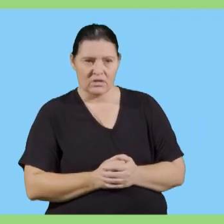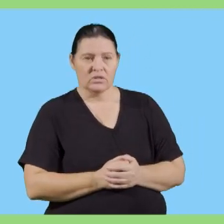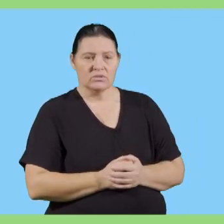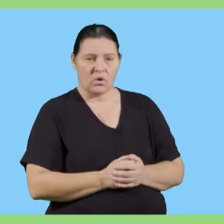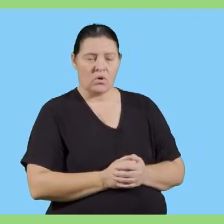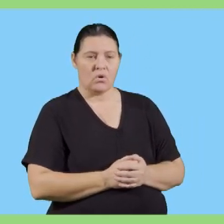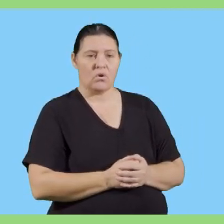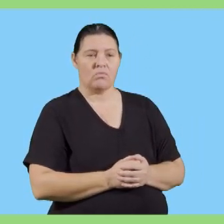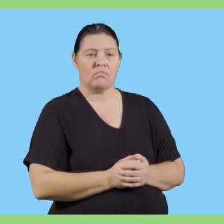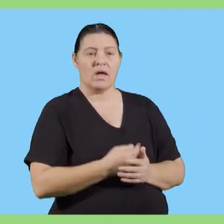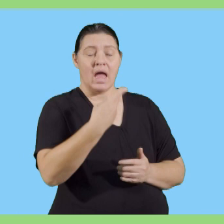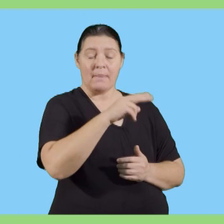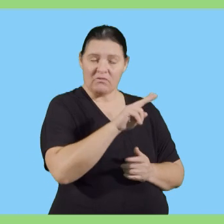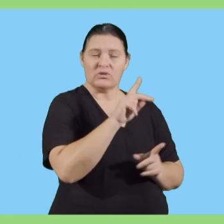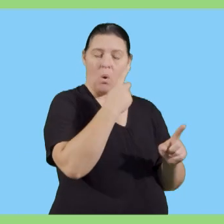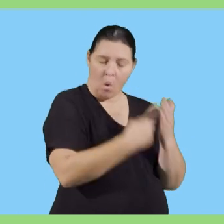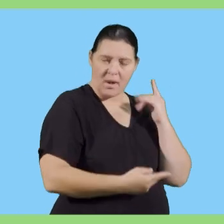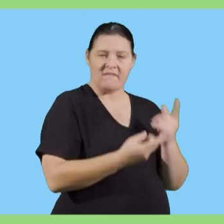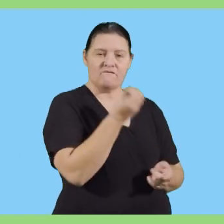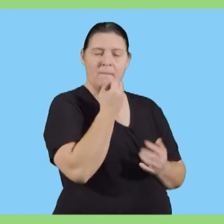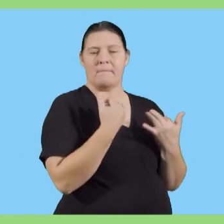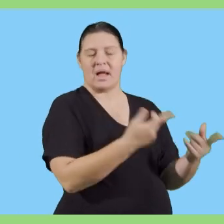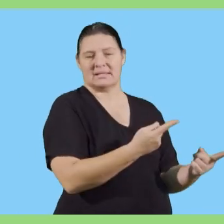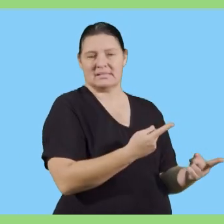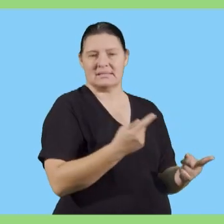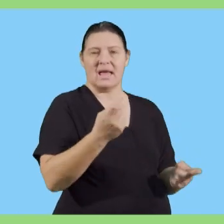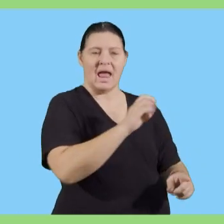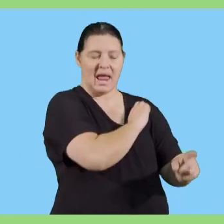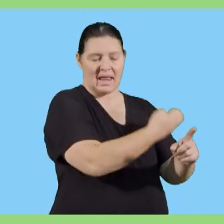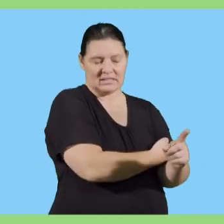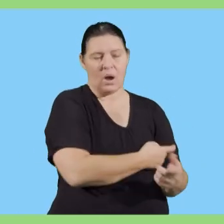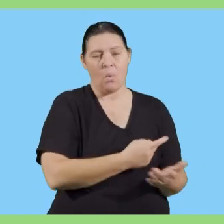other animals in order for them to receive this energy.